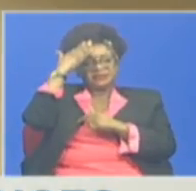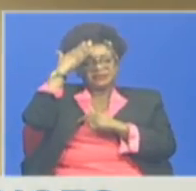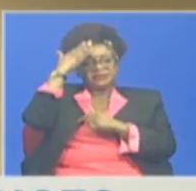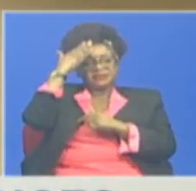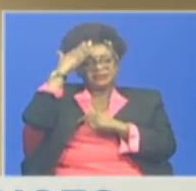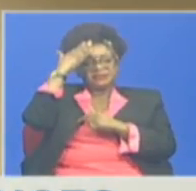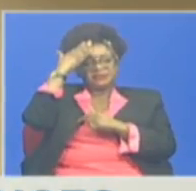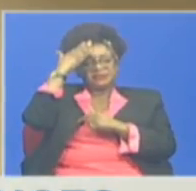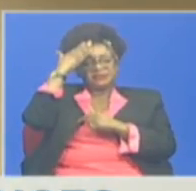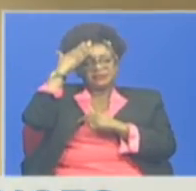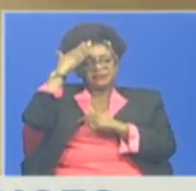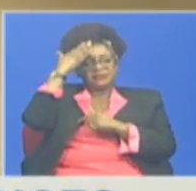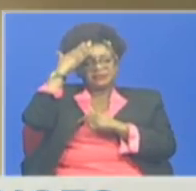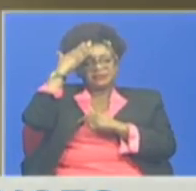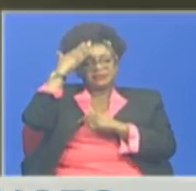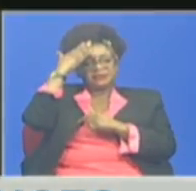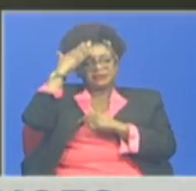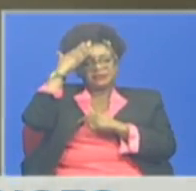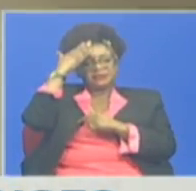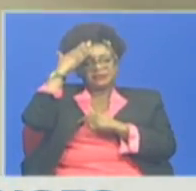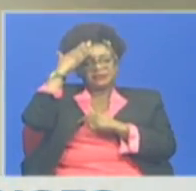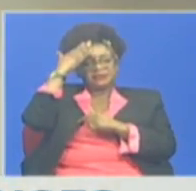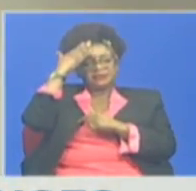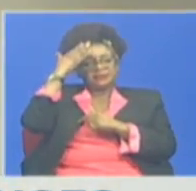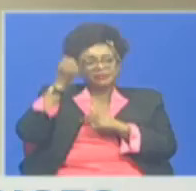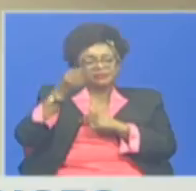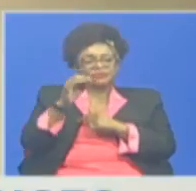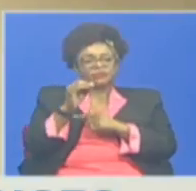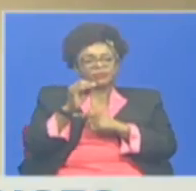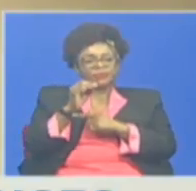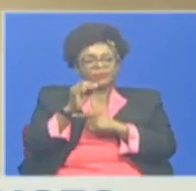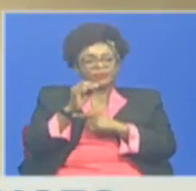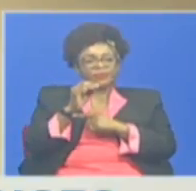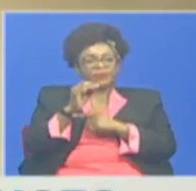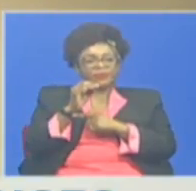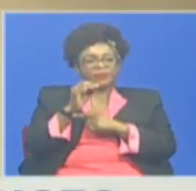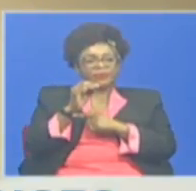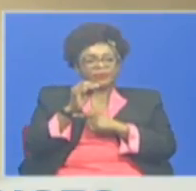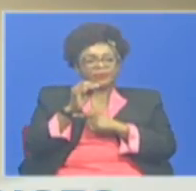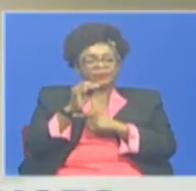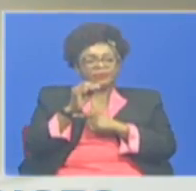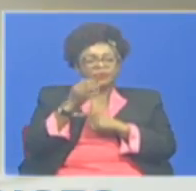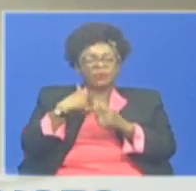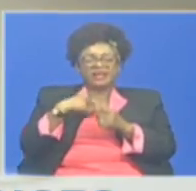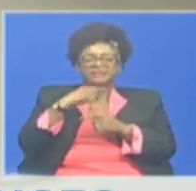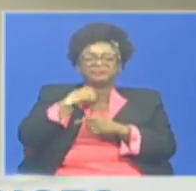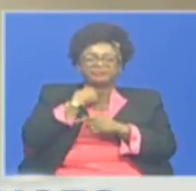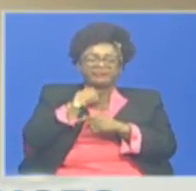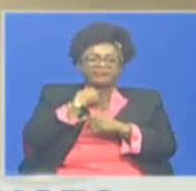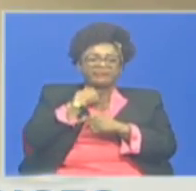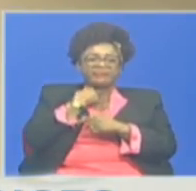It's a bit of a slightly heavy day. I'm like stuck in these walls.